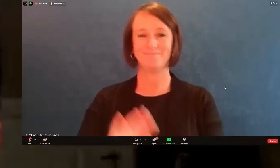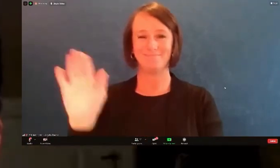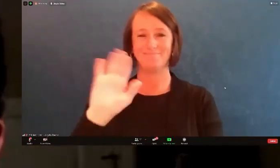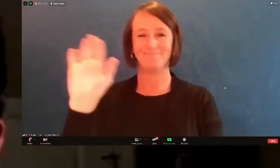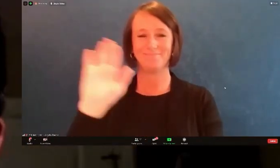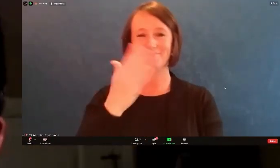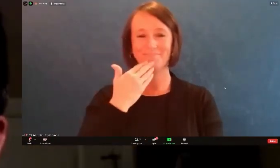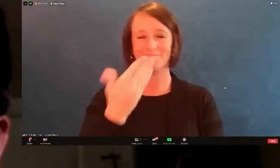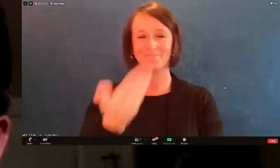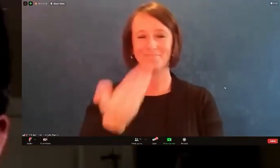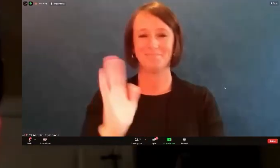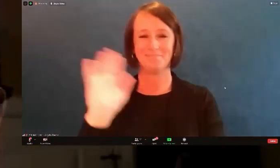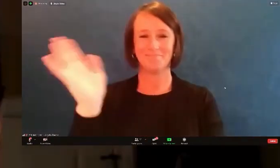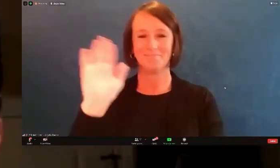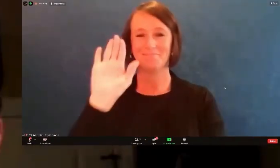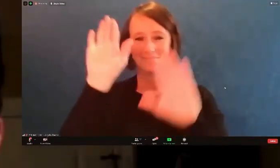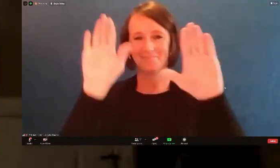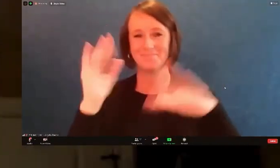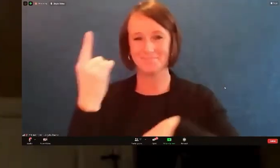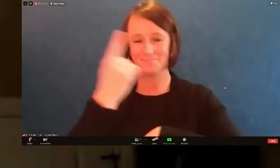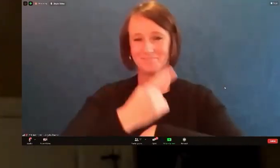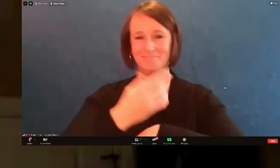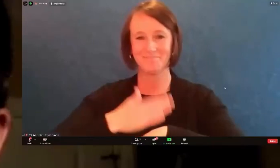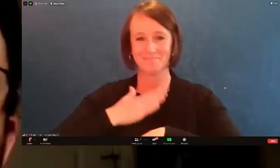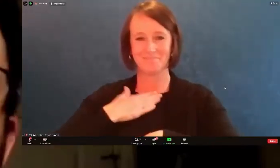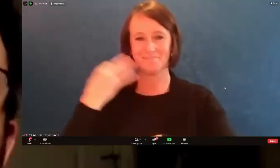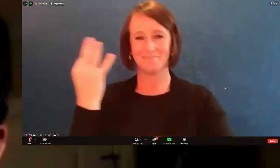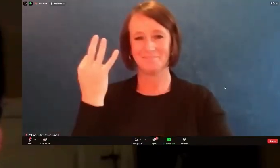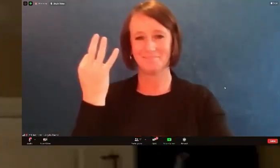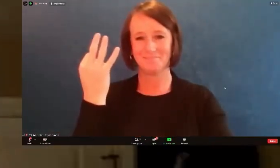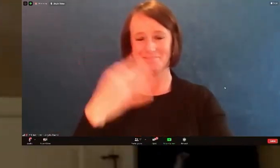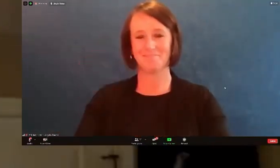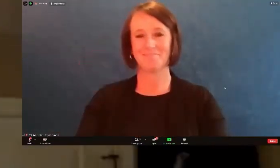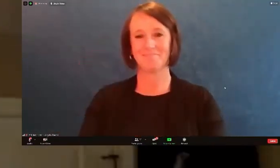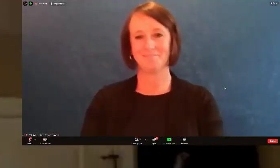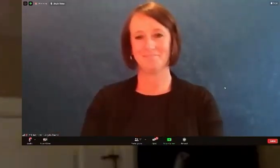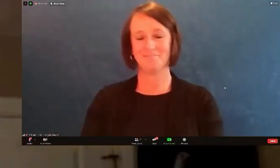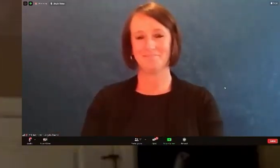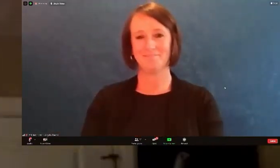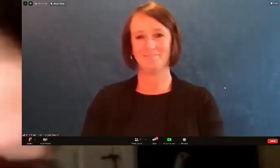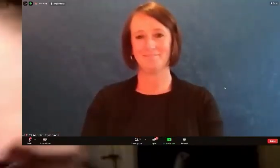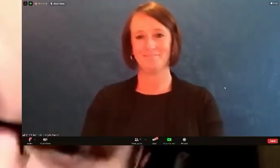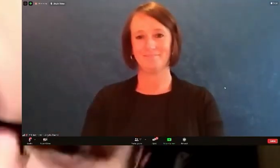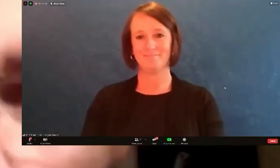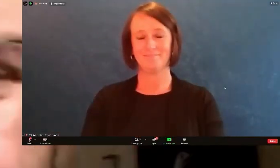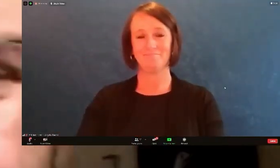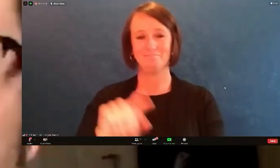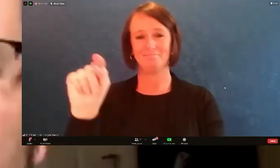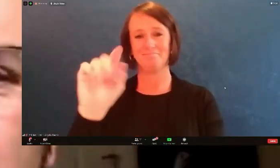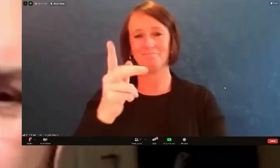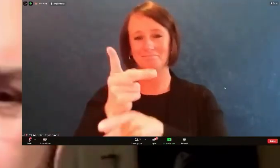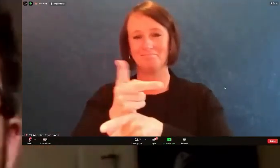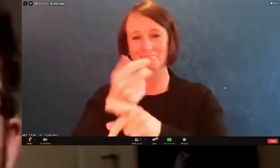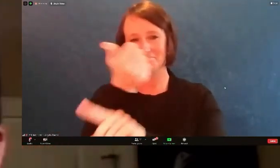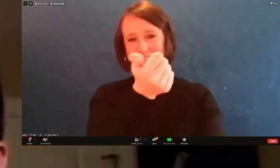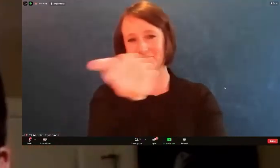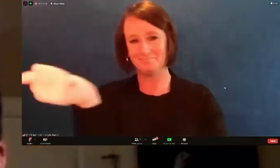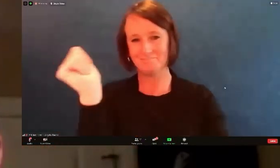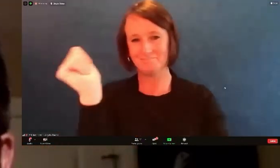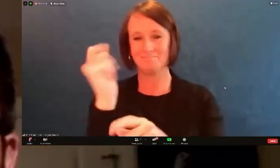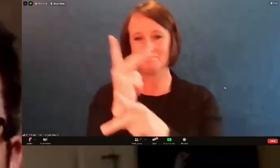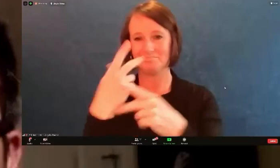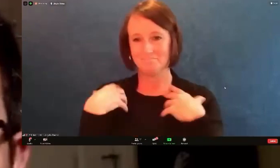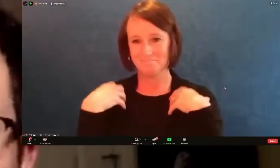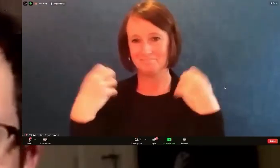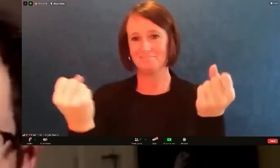very much. Have a wonderful day. Happy Friday. Bless you all and take care of yourselves. Remember, we need you healthy. We